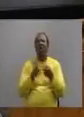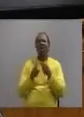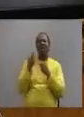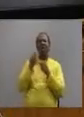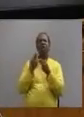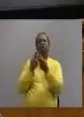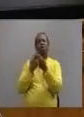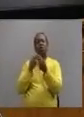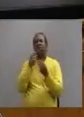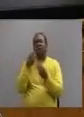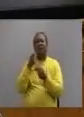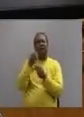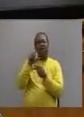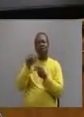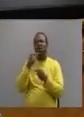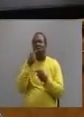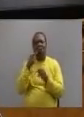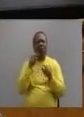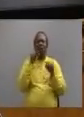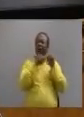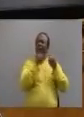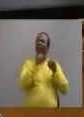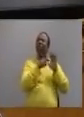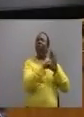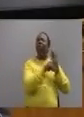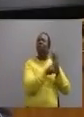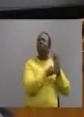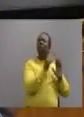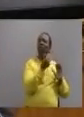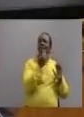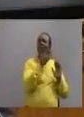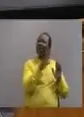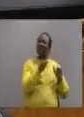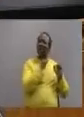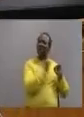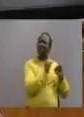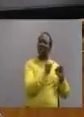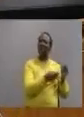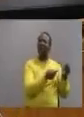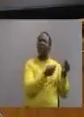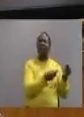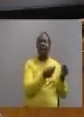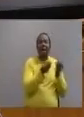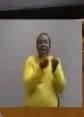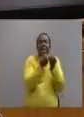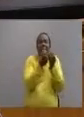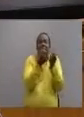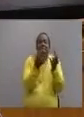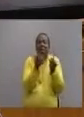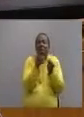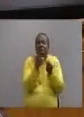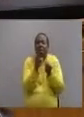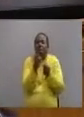the NGOs, we've been told by the people of South Africa that this is a bad bill. Many of you have told me in